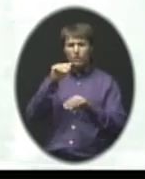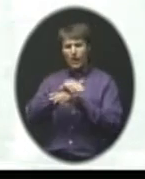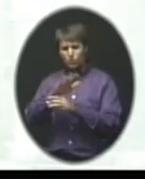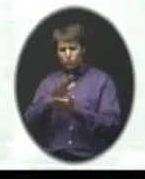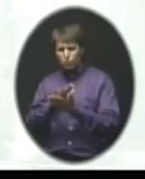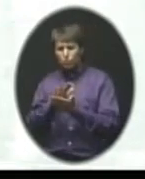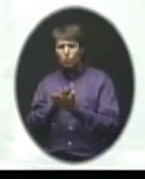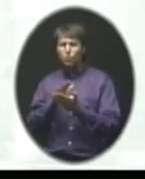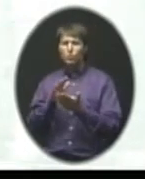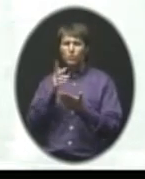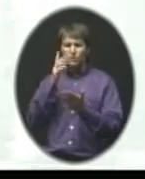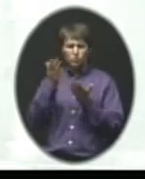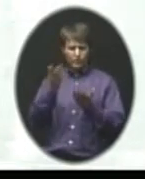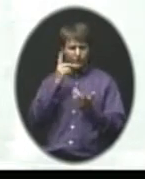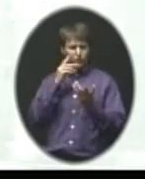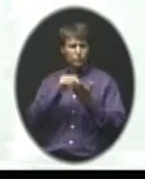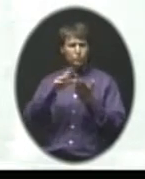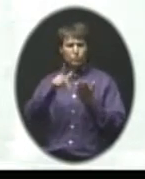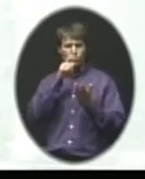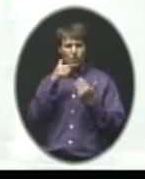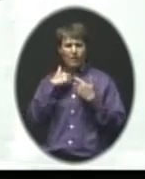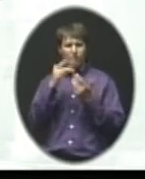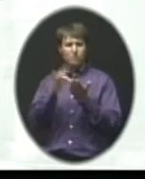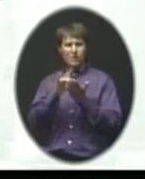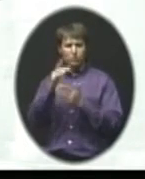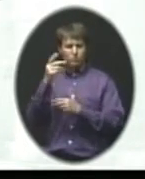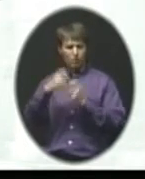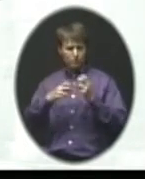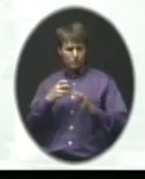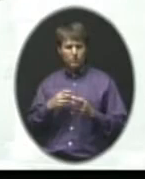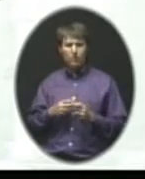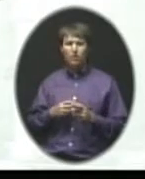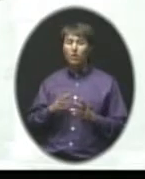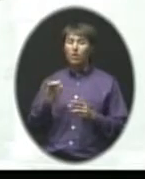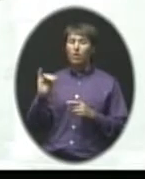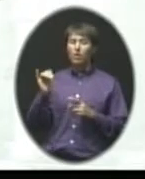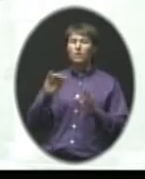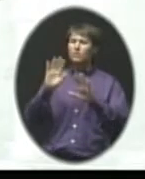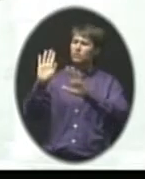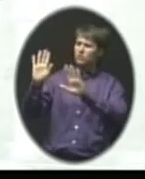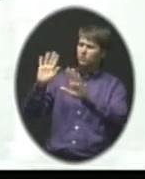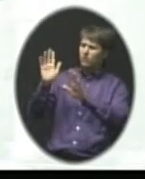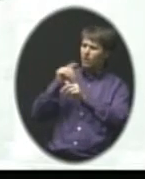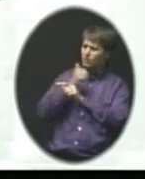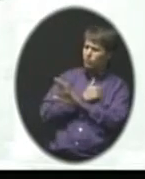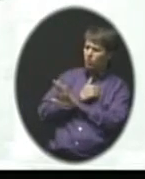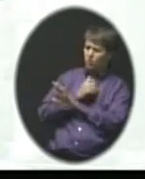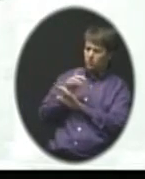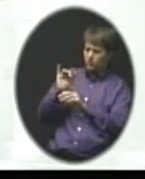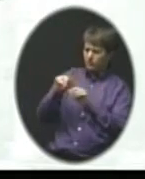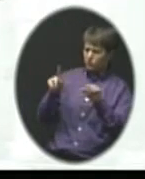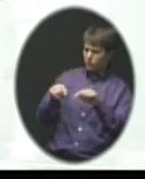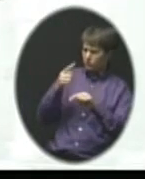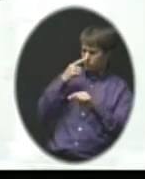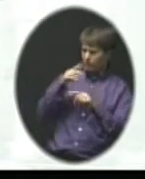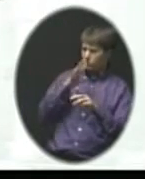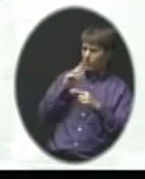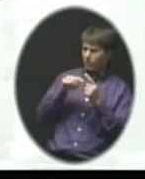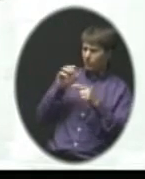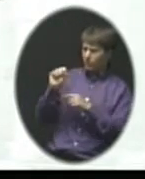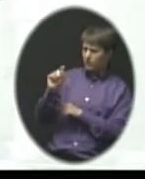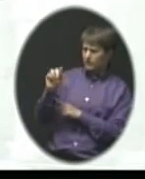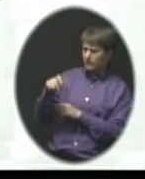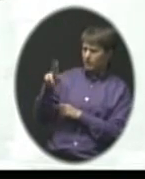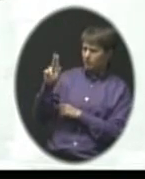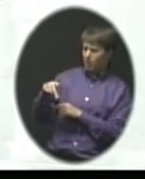to students with medical conditions. In addition, across the district— Mr. Hutchison, while you're on that screen, could you talk a little bit about the step-up